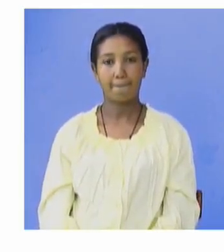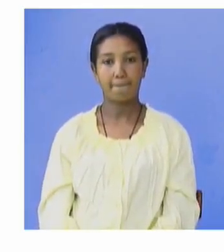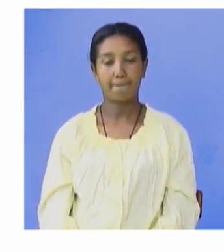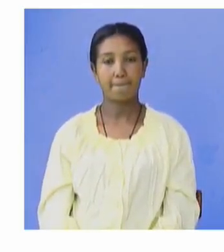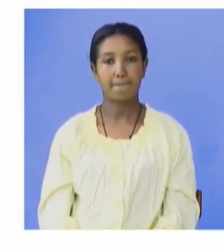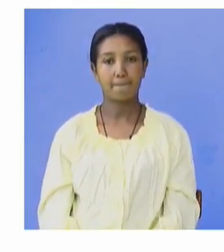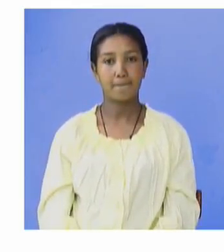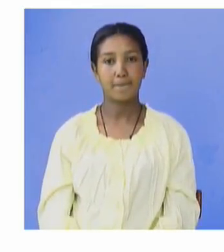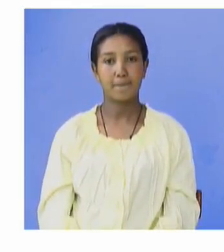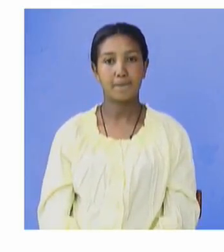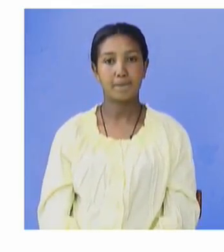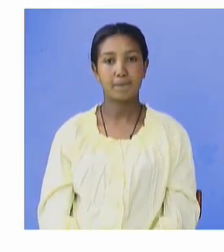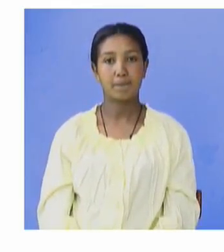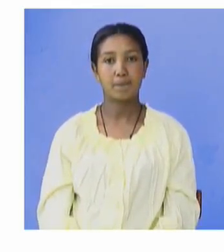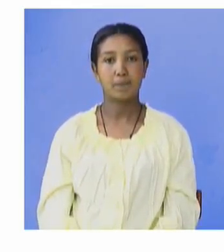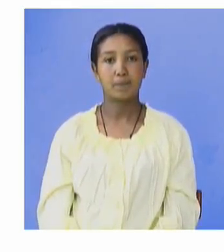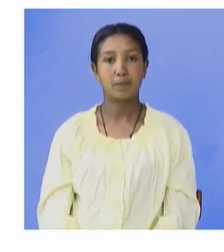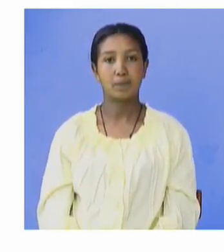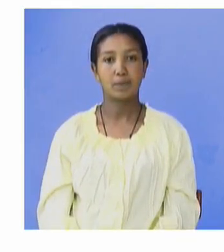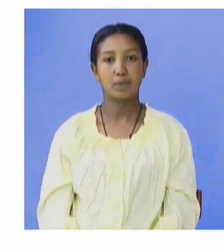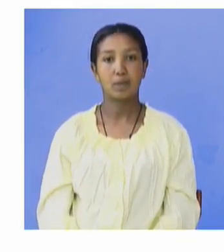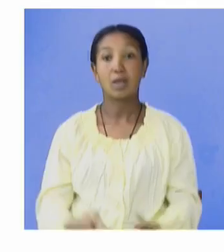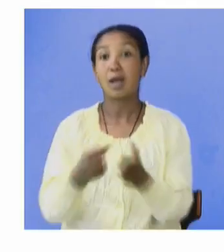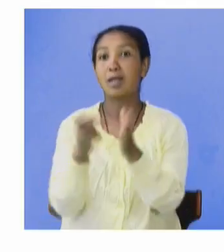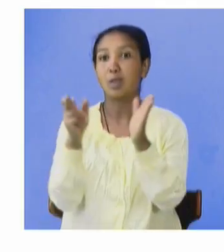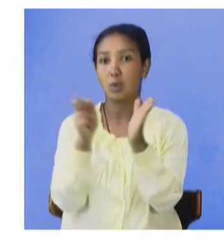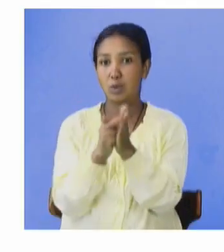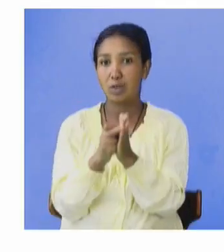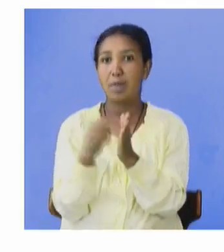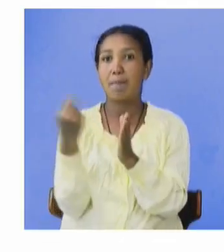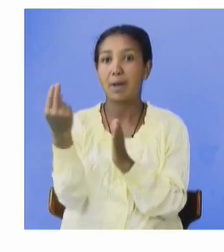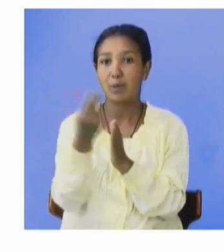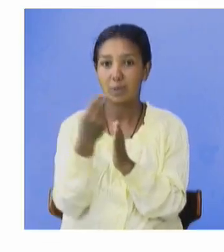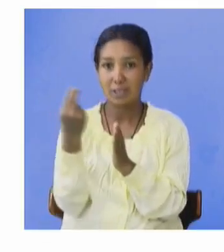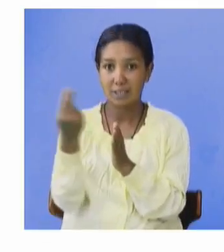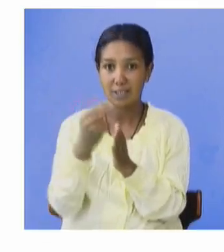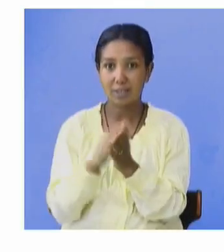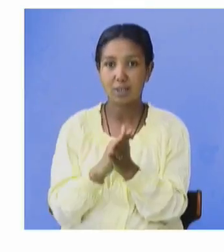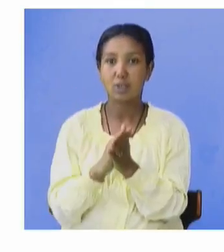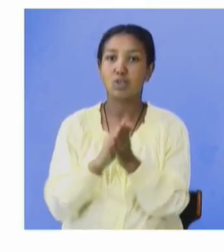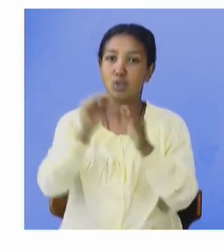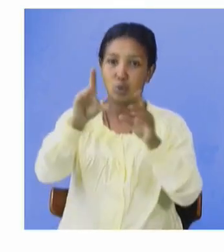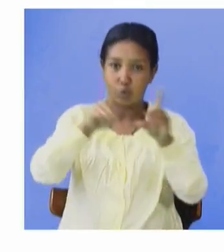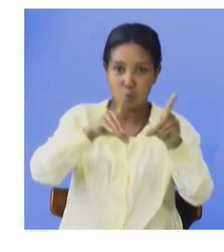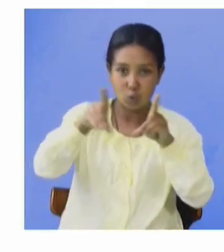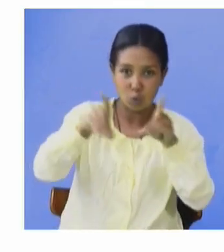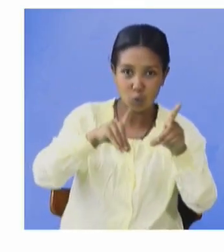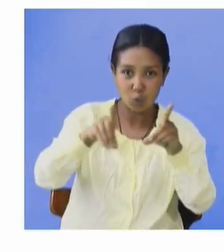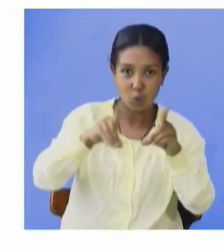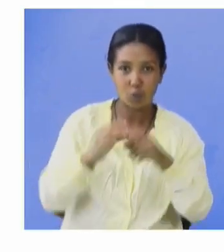Question. Here is the rule by using do and